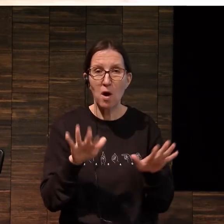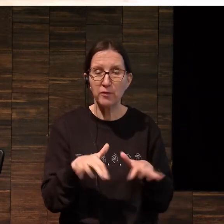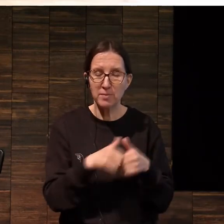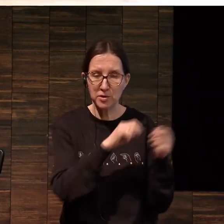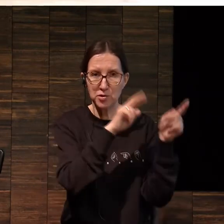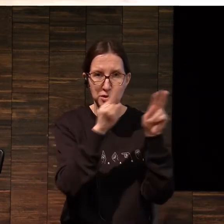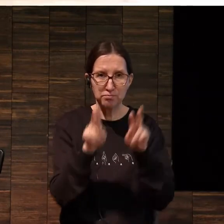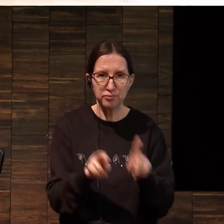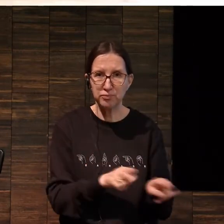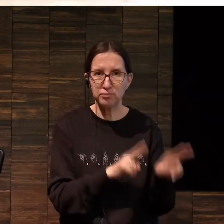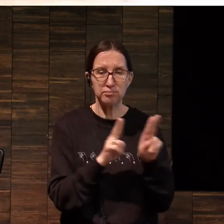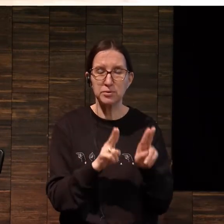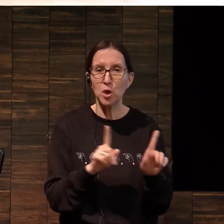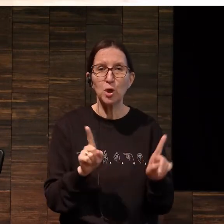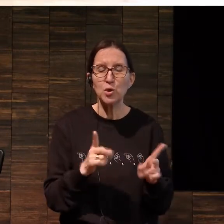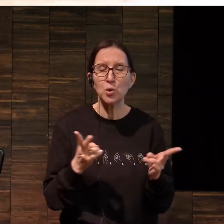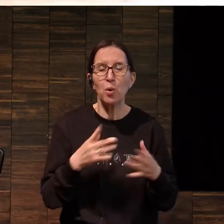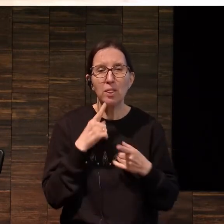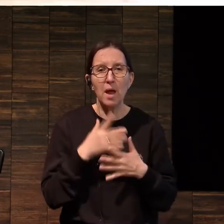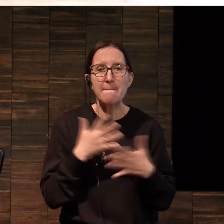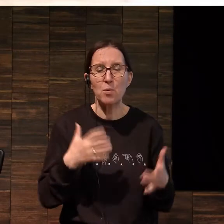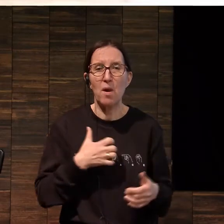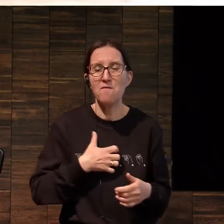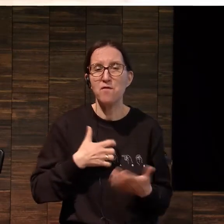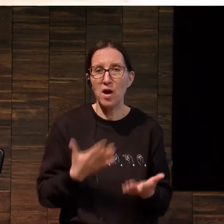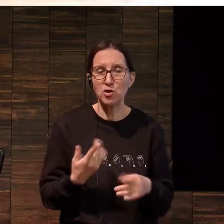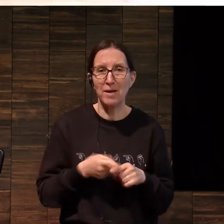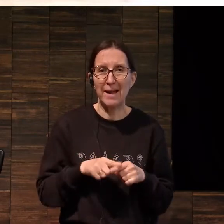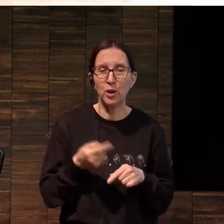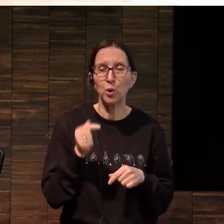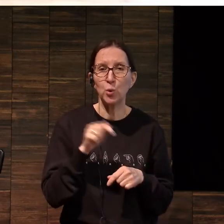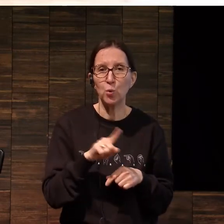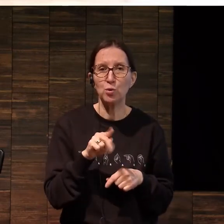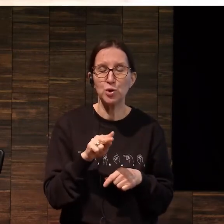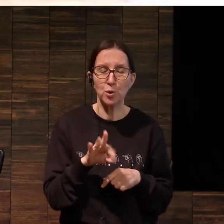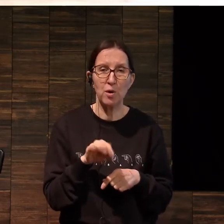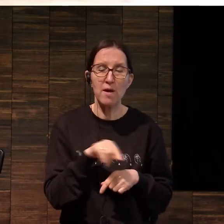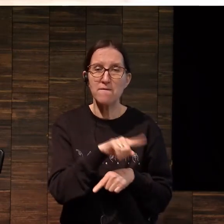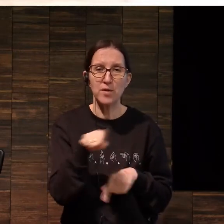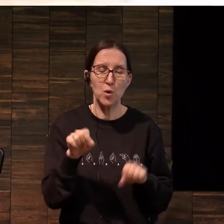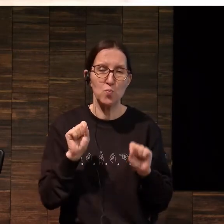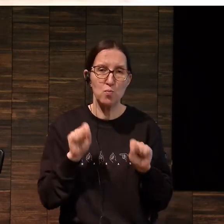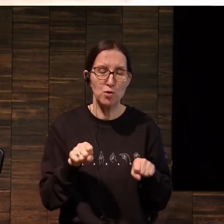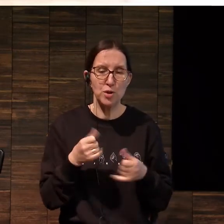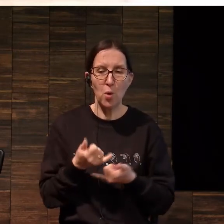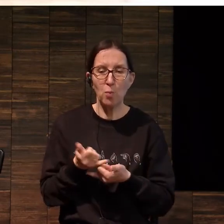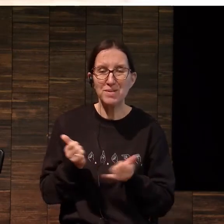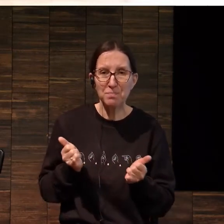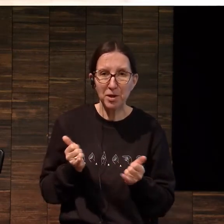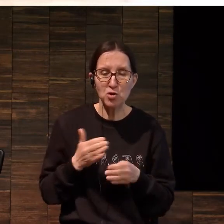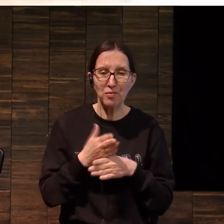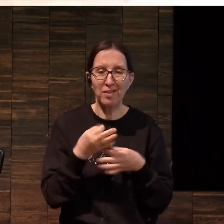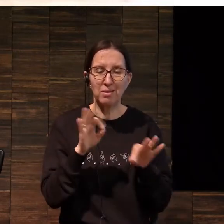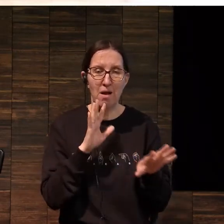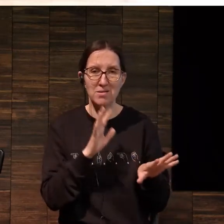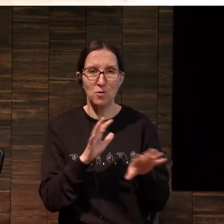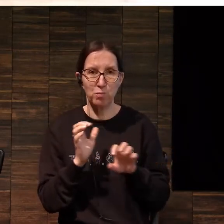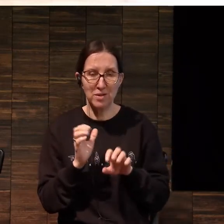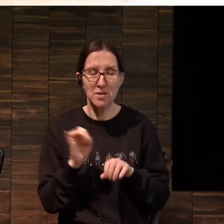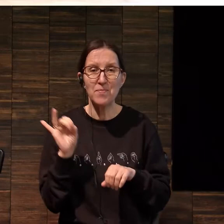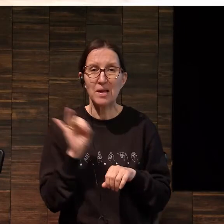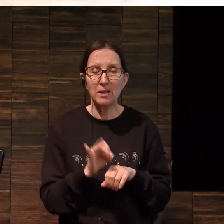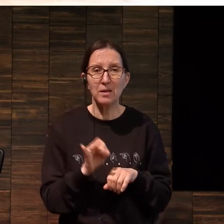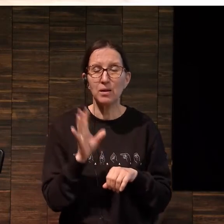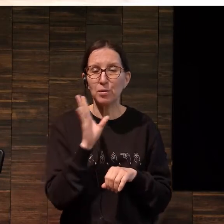important parts of this being part of your accessibility journey is that this provides input from non-technical teams